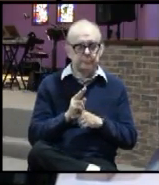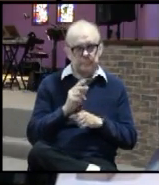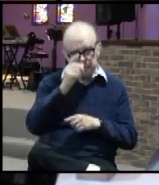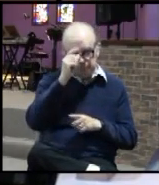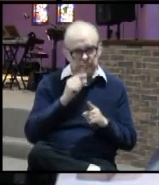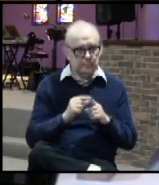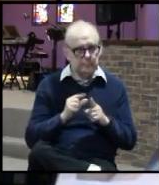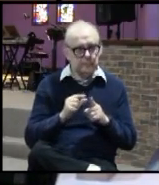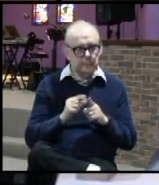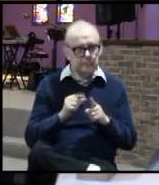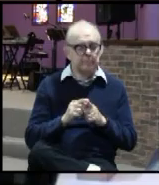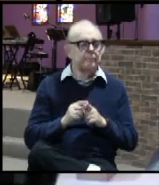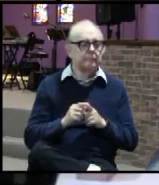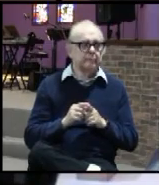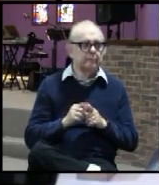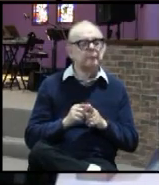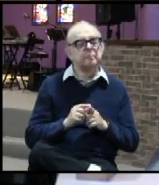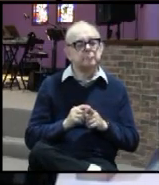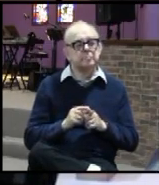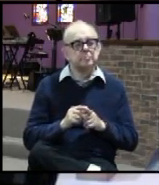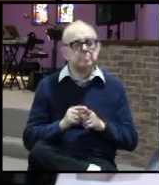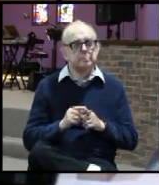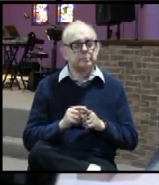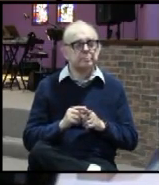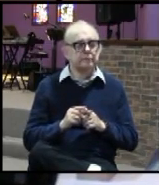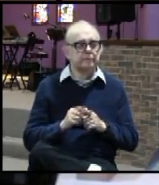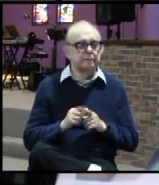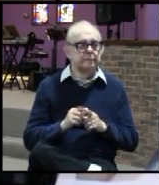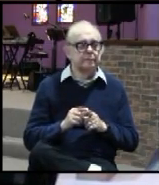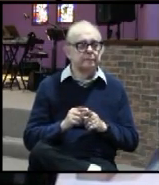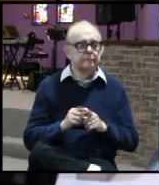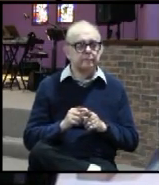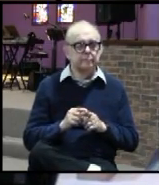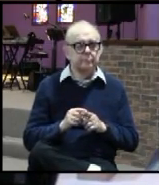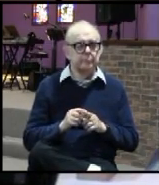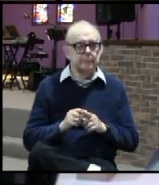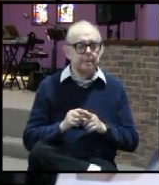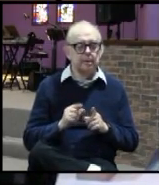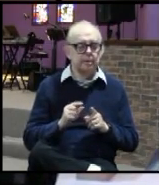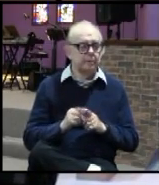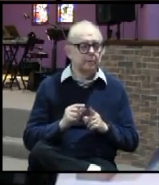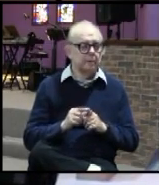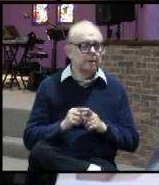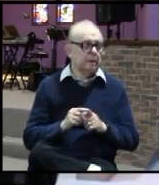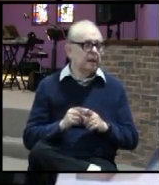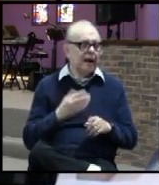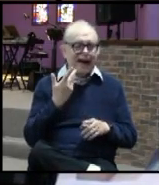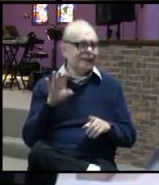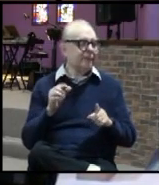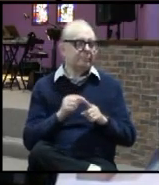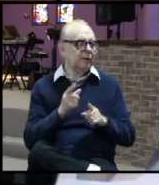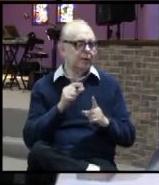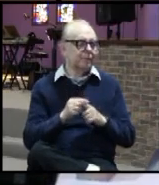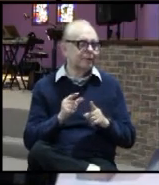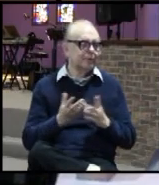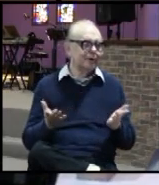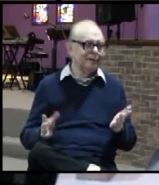word called peritai themai. Okay? And peritai themai actually